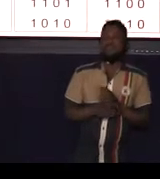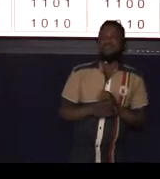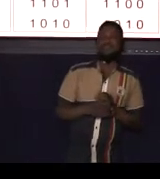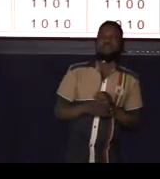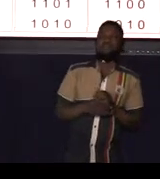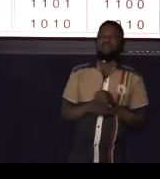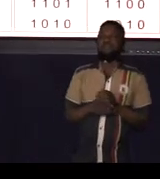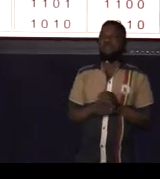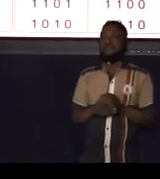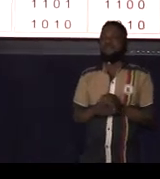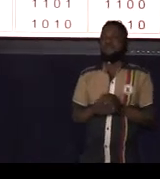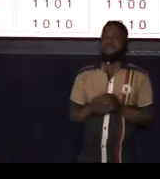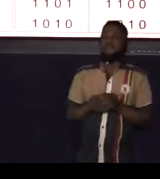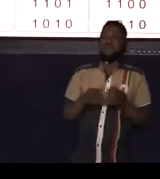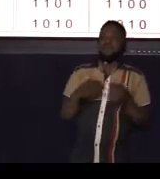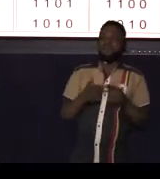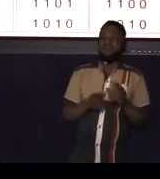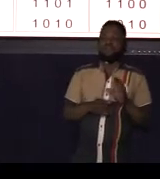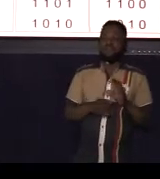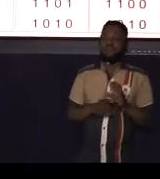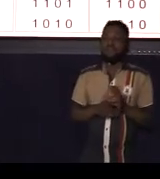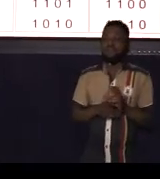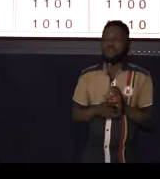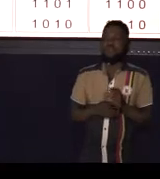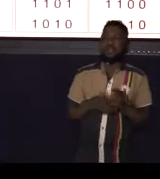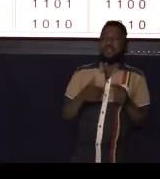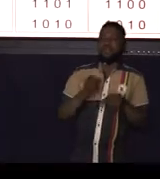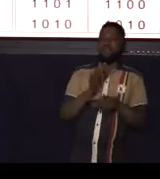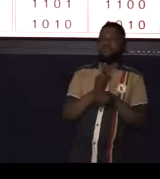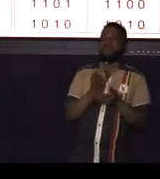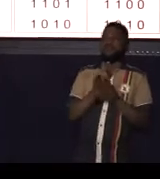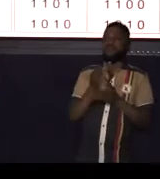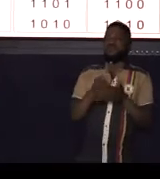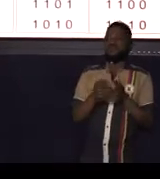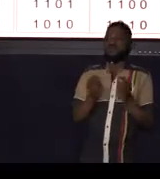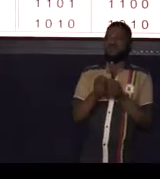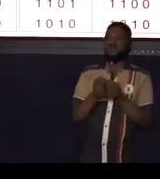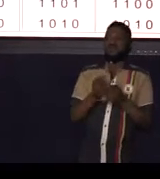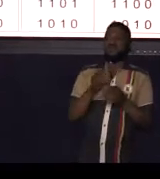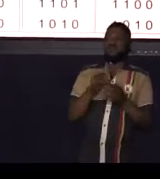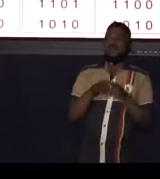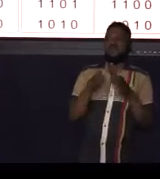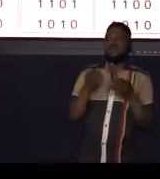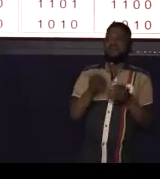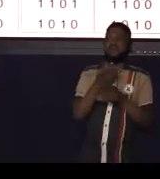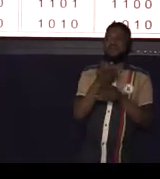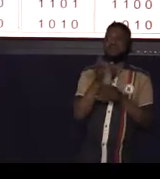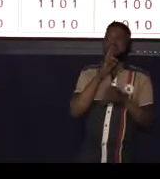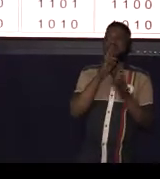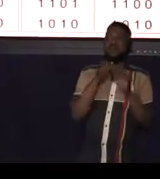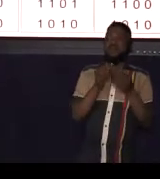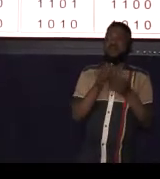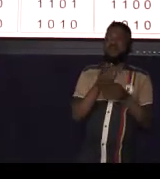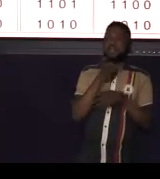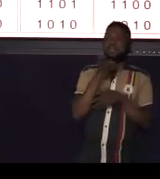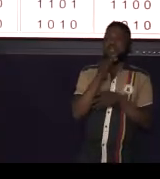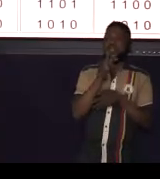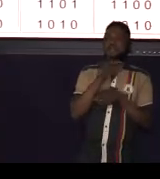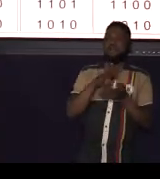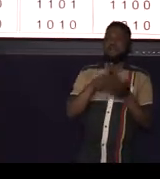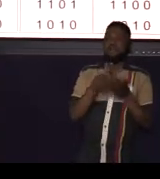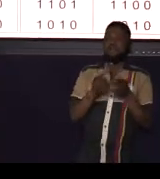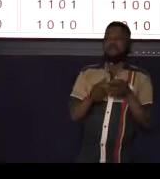Alrighty then, any luck? Well, let's walk through it together. Now, obviously these